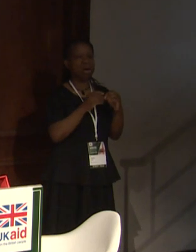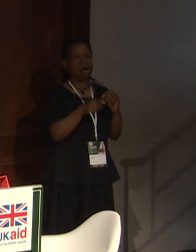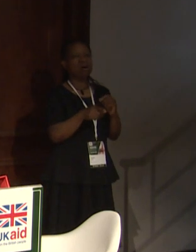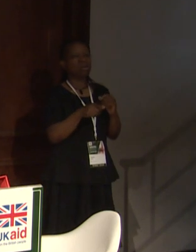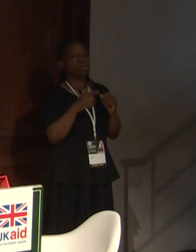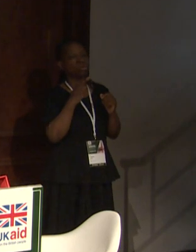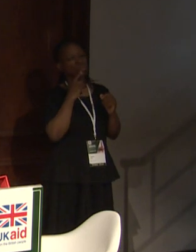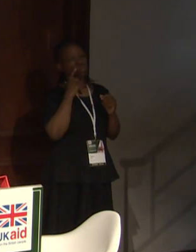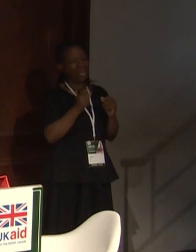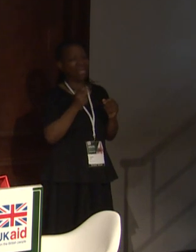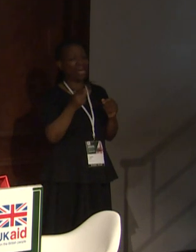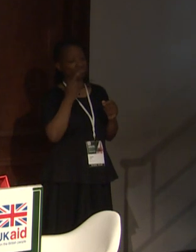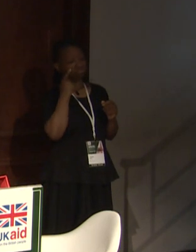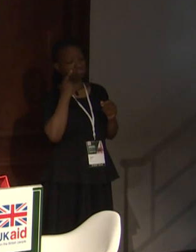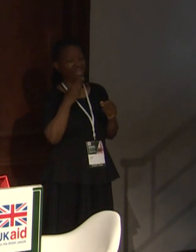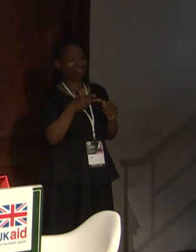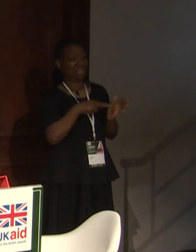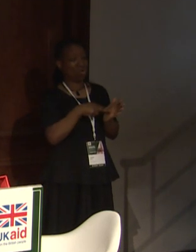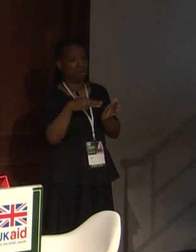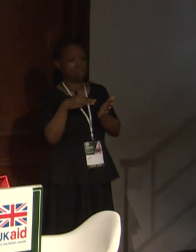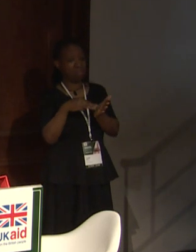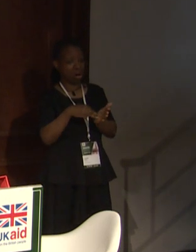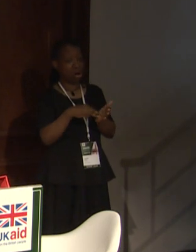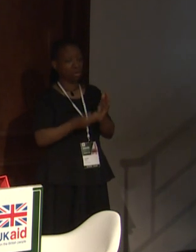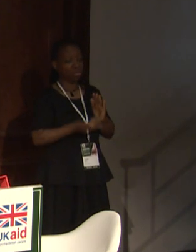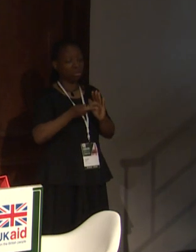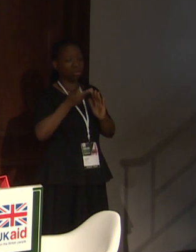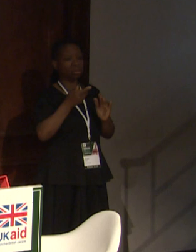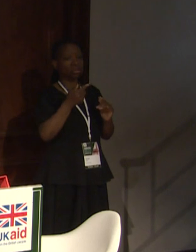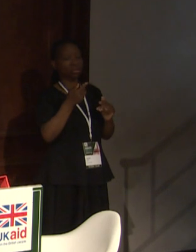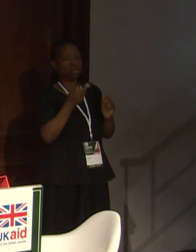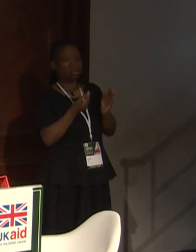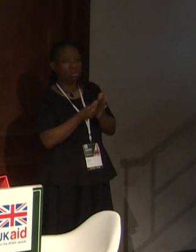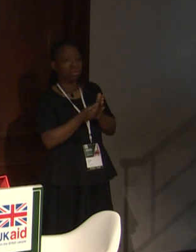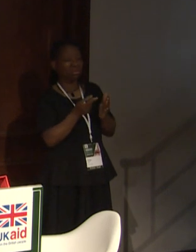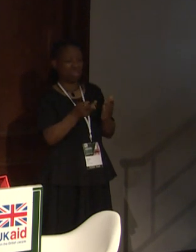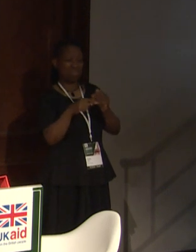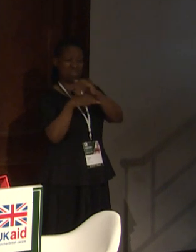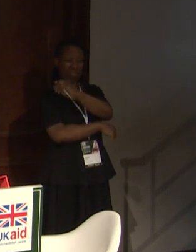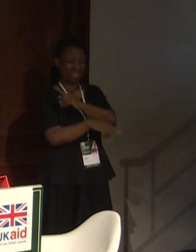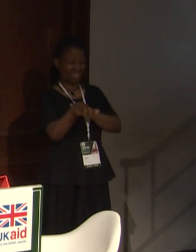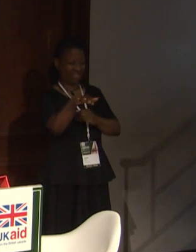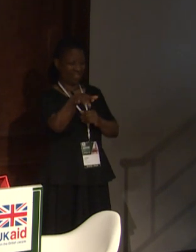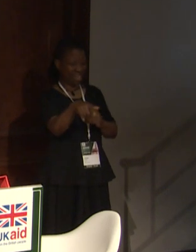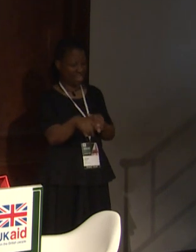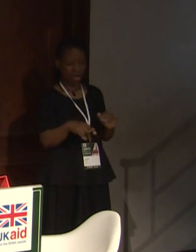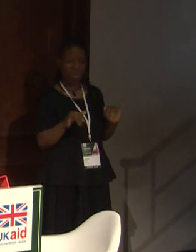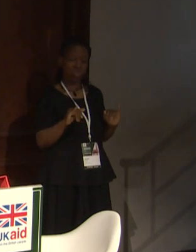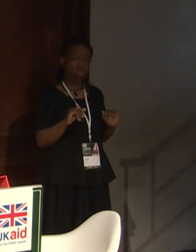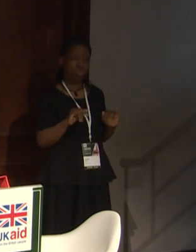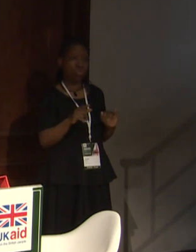or not Myanmar grows at 5.8% a year or 6% a year. Ultimately, poverty in Myanmar, by and large, will